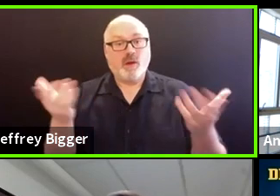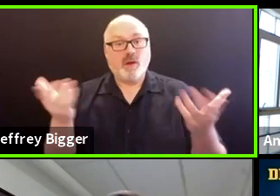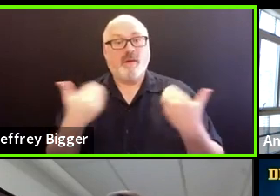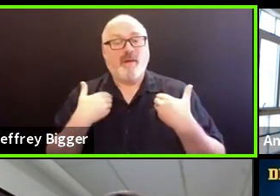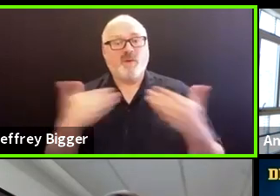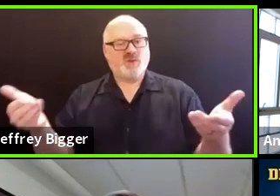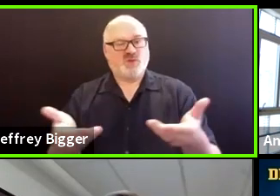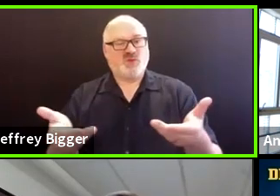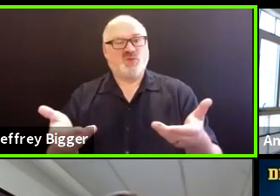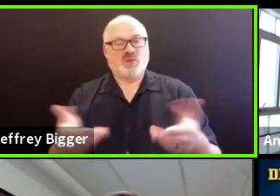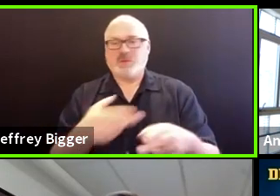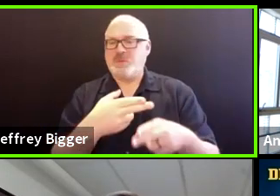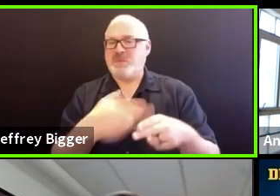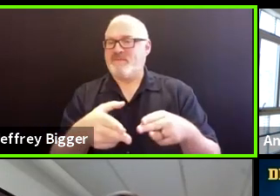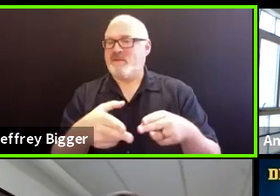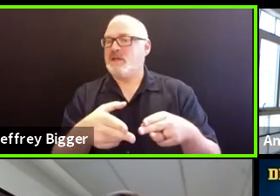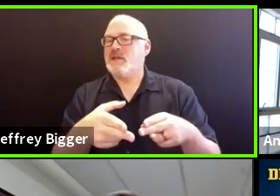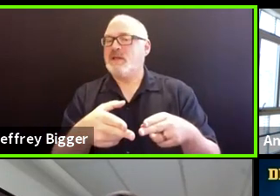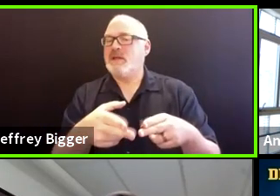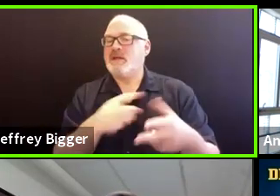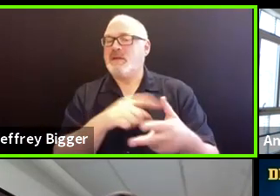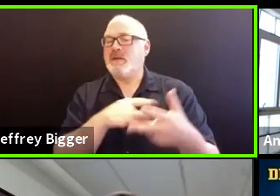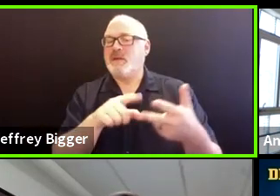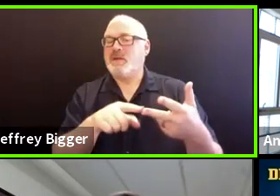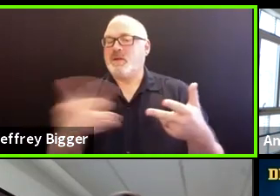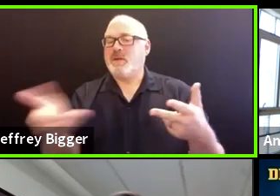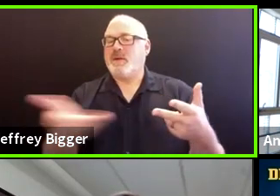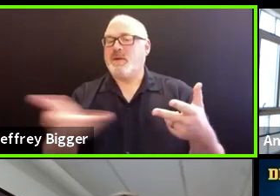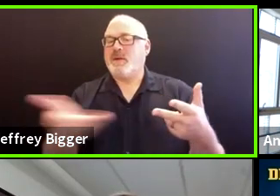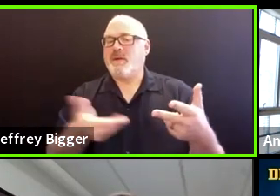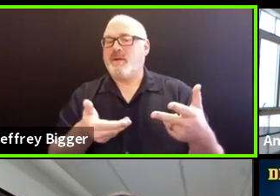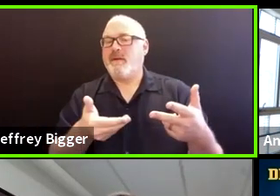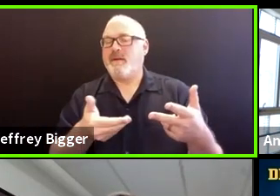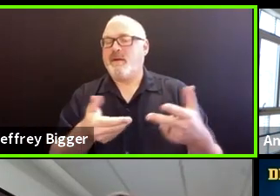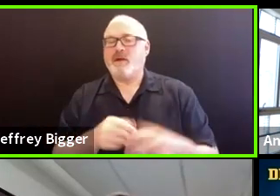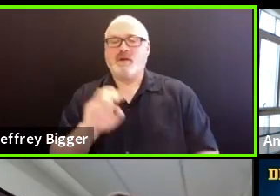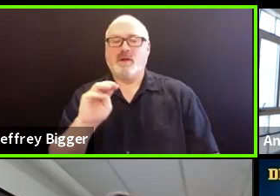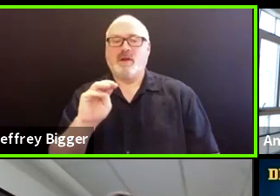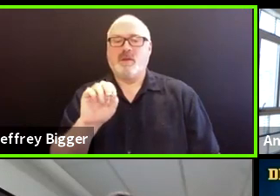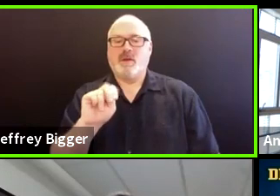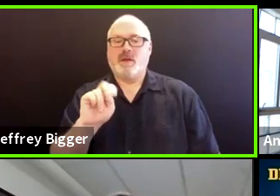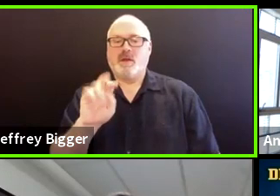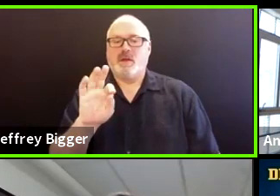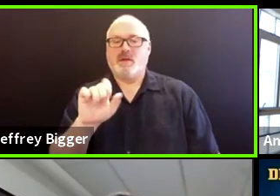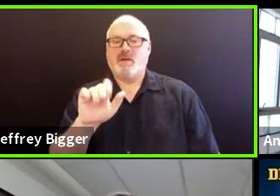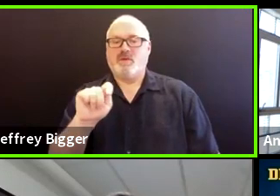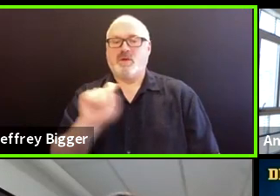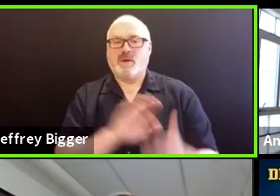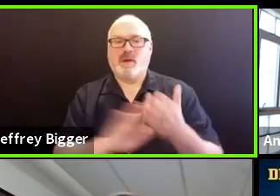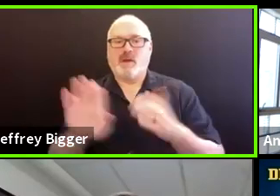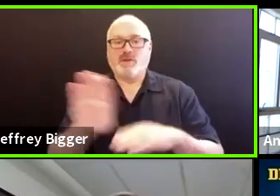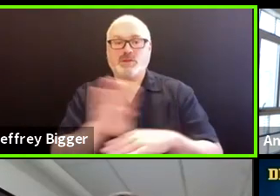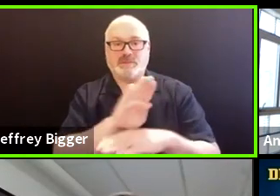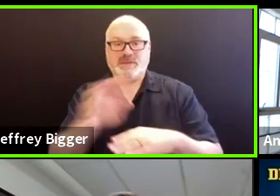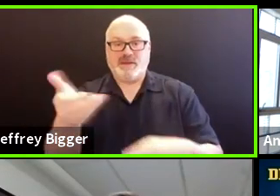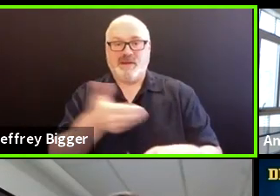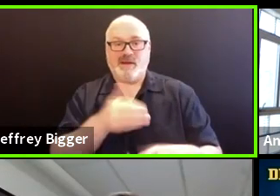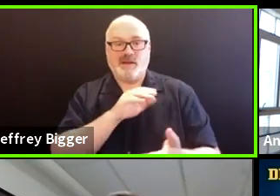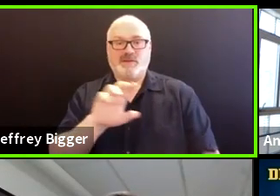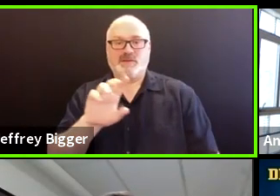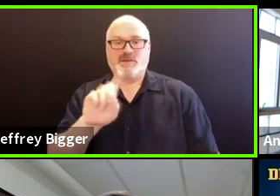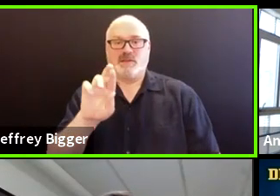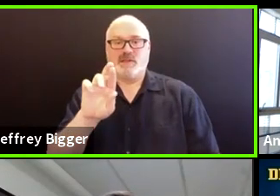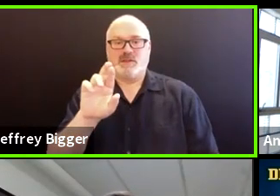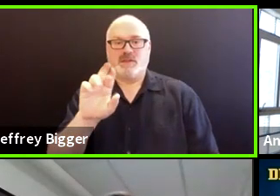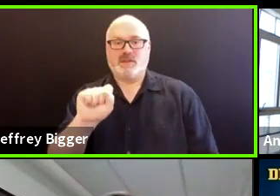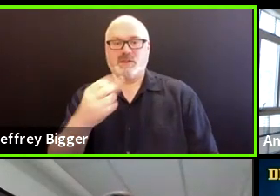introduce very briefly the 3 that we've hired. For the Monfort College of Business, we hired Dr. Cher